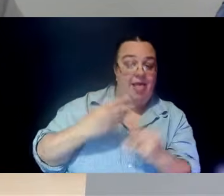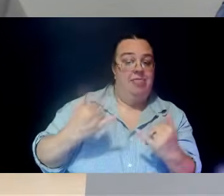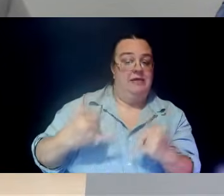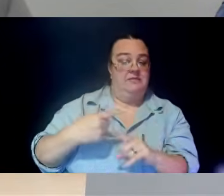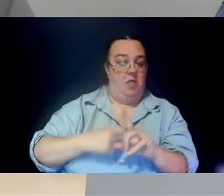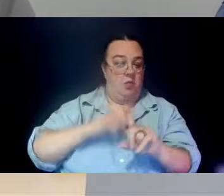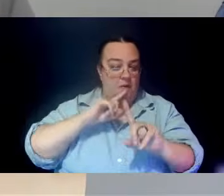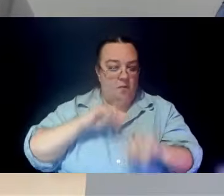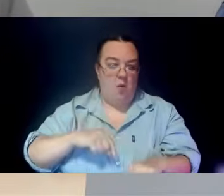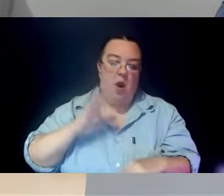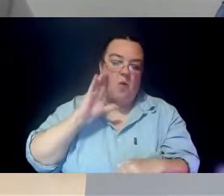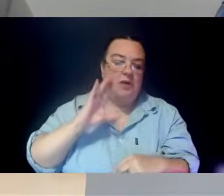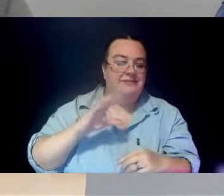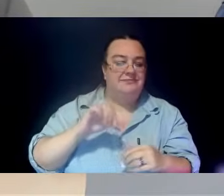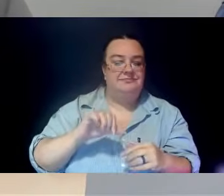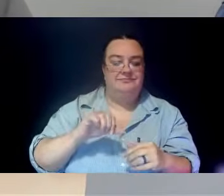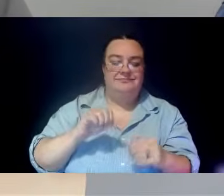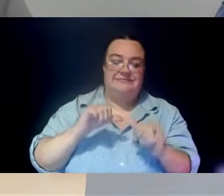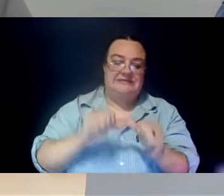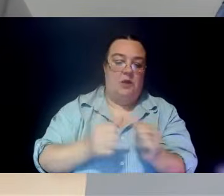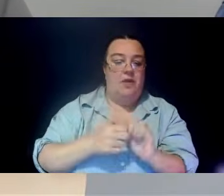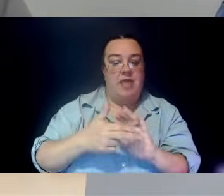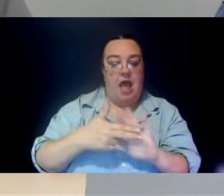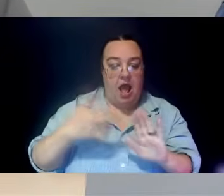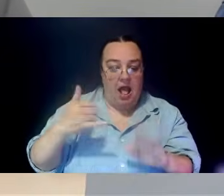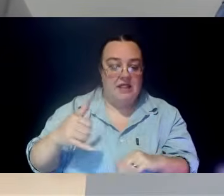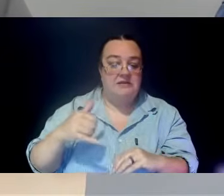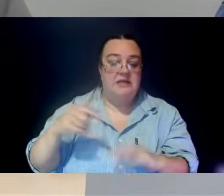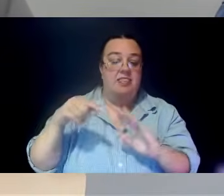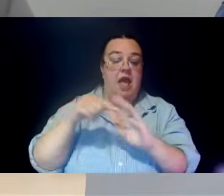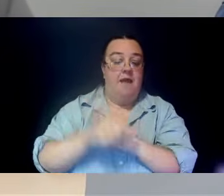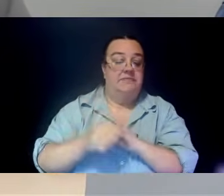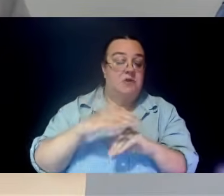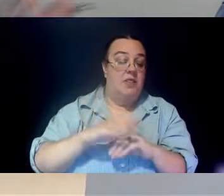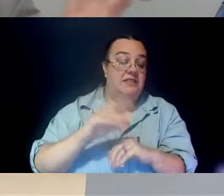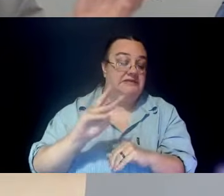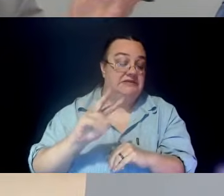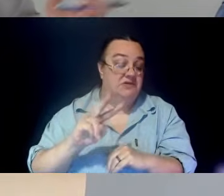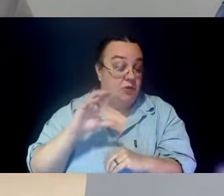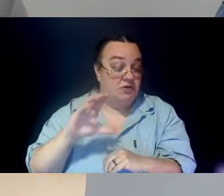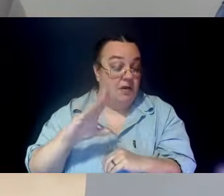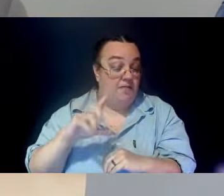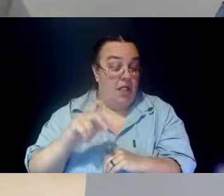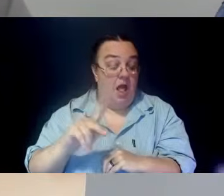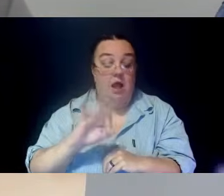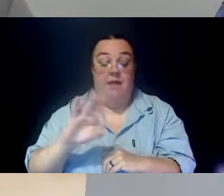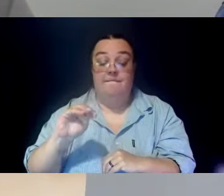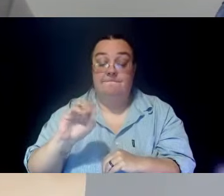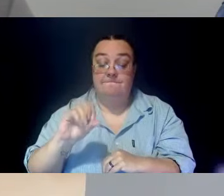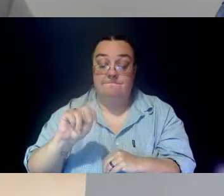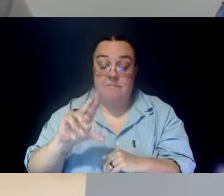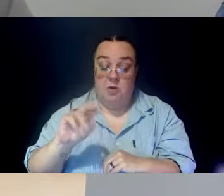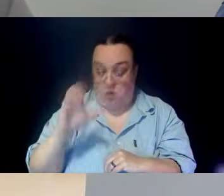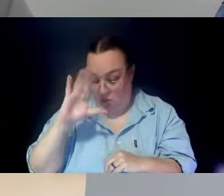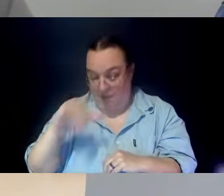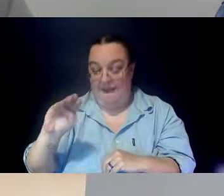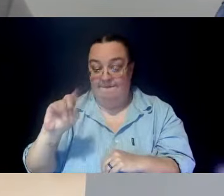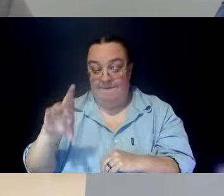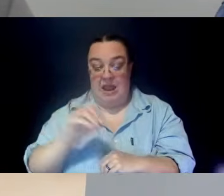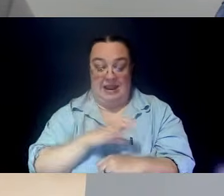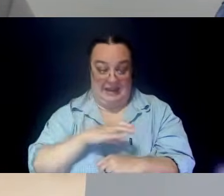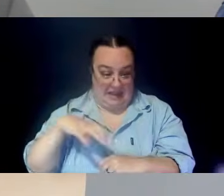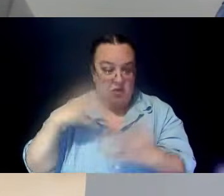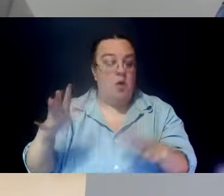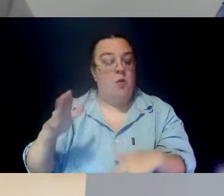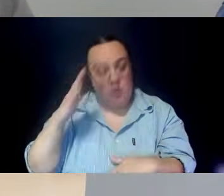some of the highlights. The homicide in the 6200 block of Monroe, I think I know the mayor and council are aware of it. The apprehension was made on